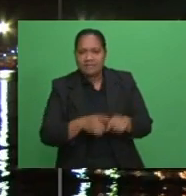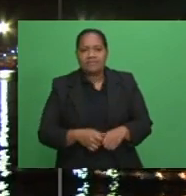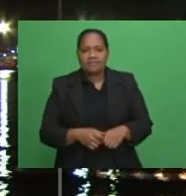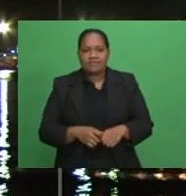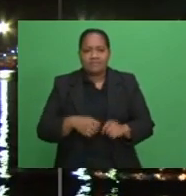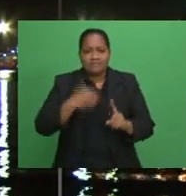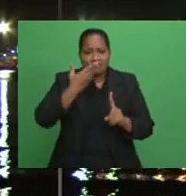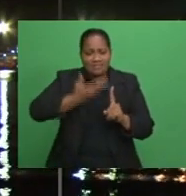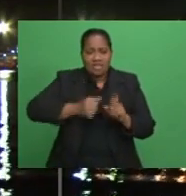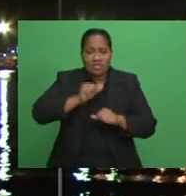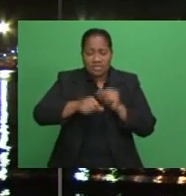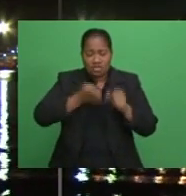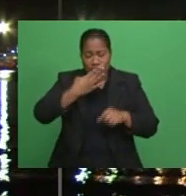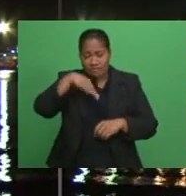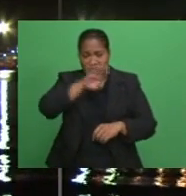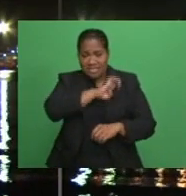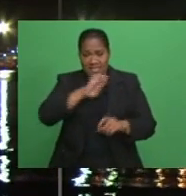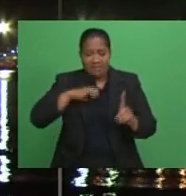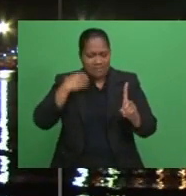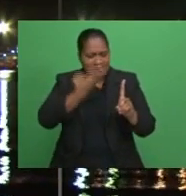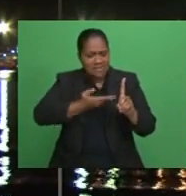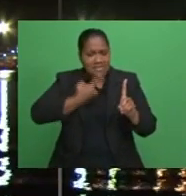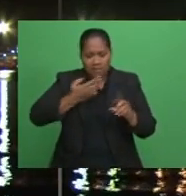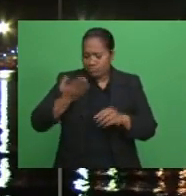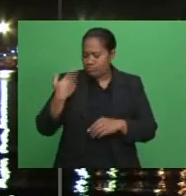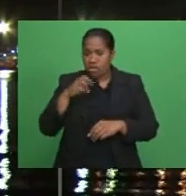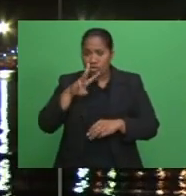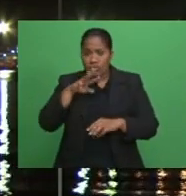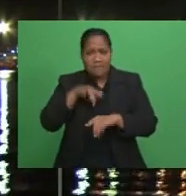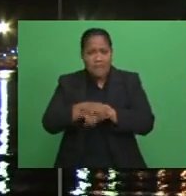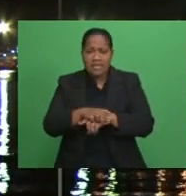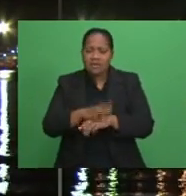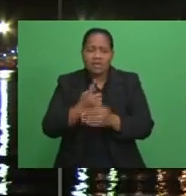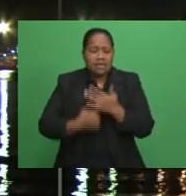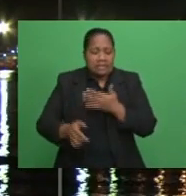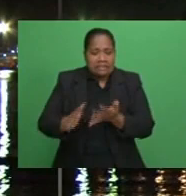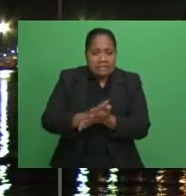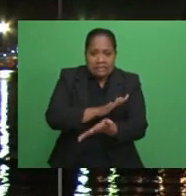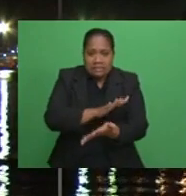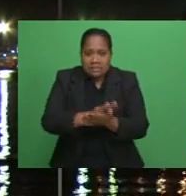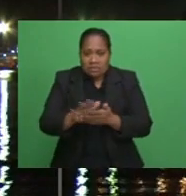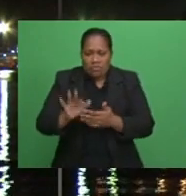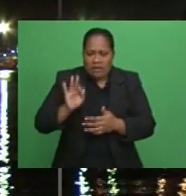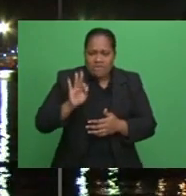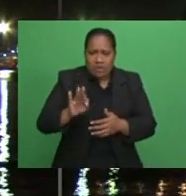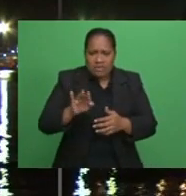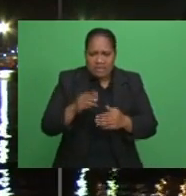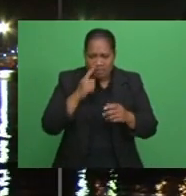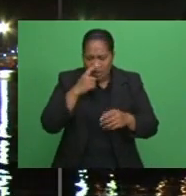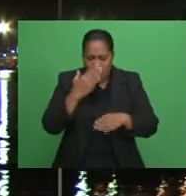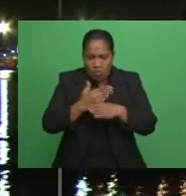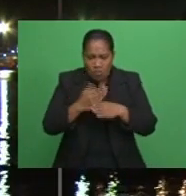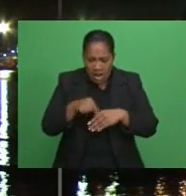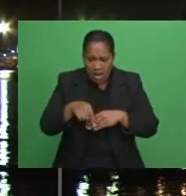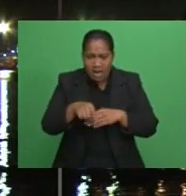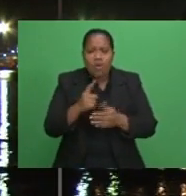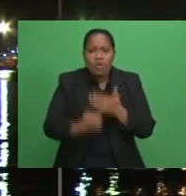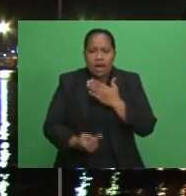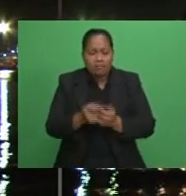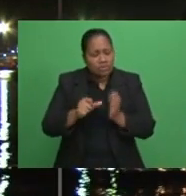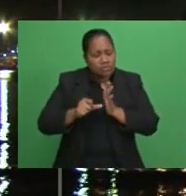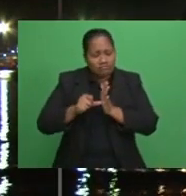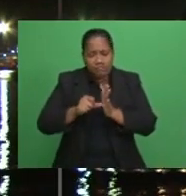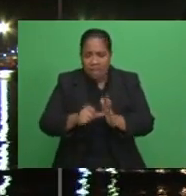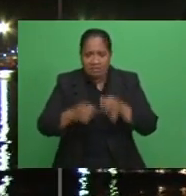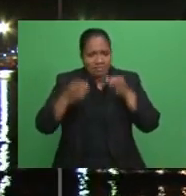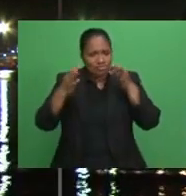Fantasha Lockington says the past 3 months have been devastating, forcing operators to make tough decisions. Apinisa Wangarantova